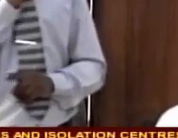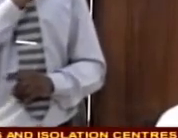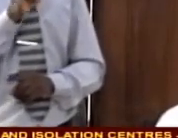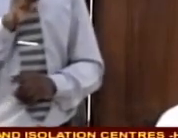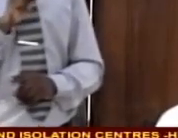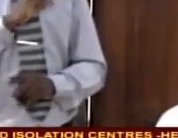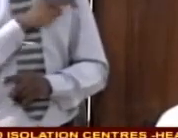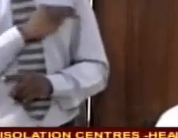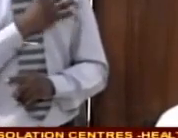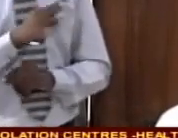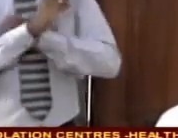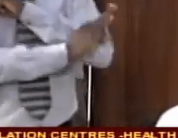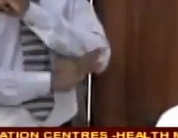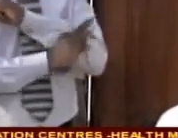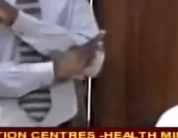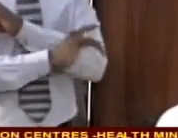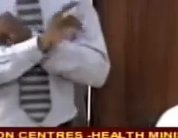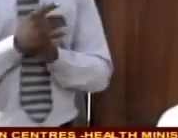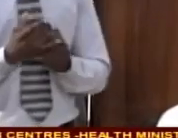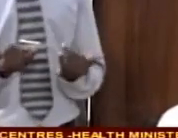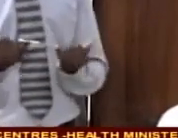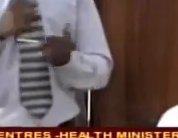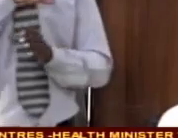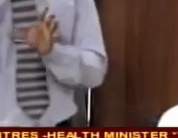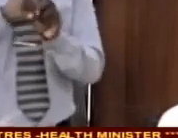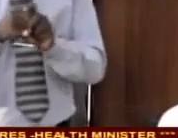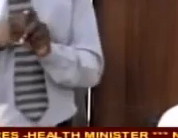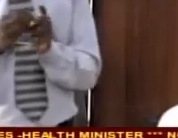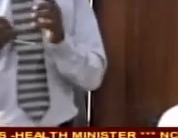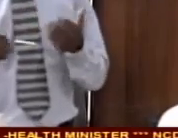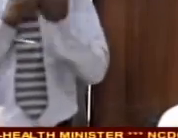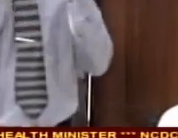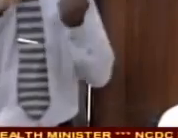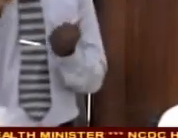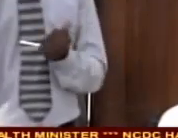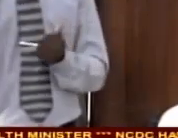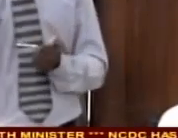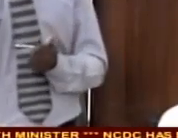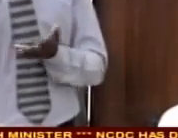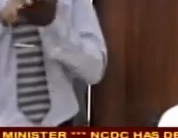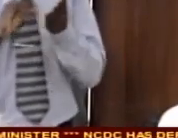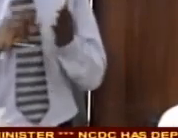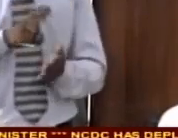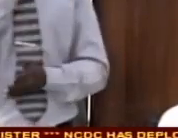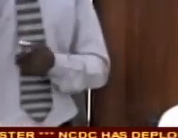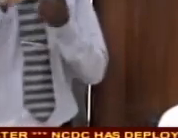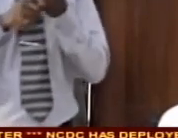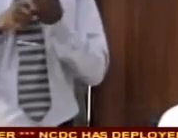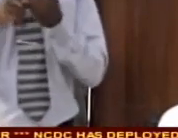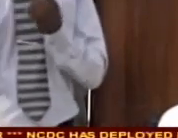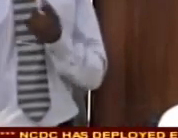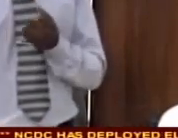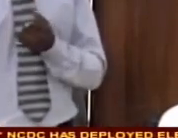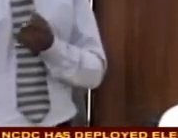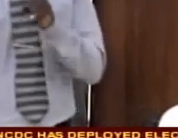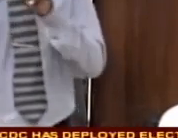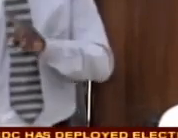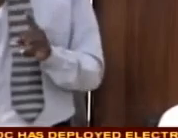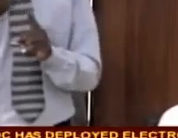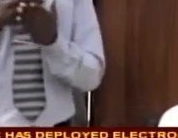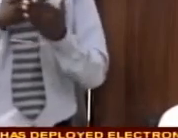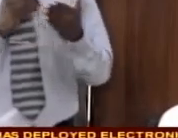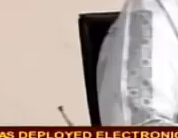Affairs. It has to do with the plight of Nigerians who traveled to China before the lockdown. The information we got from